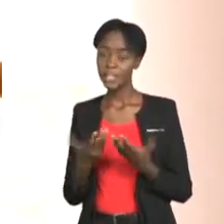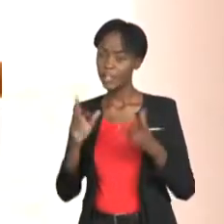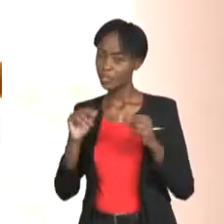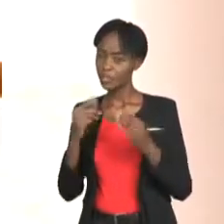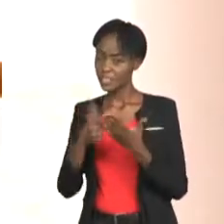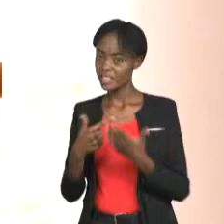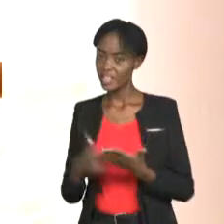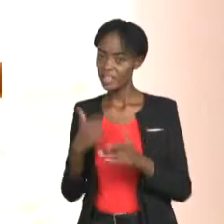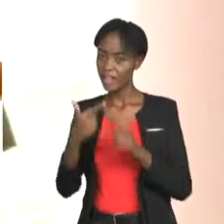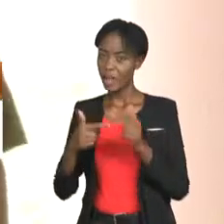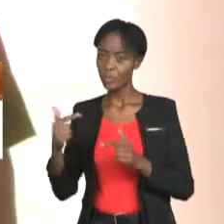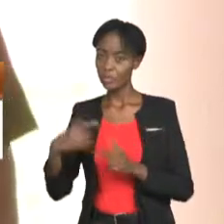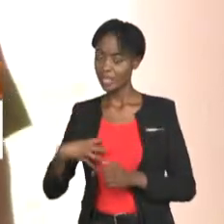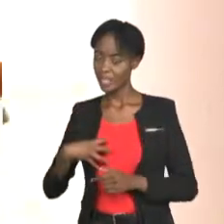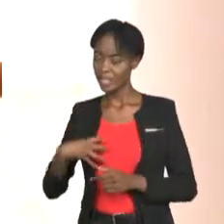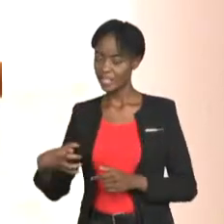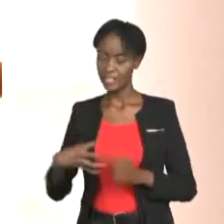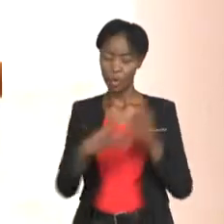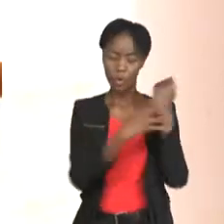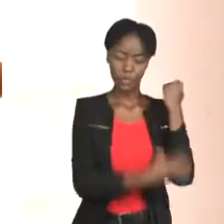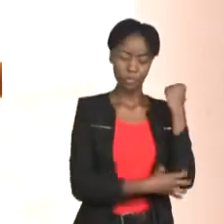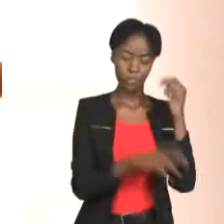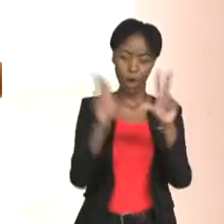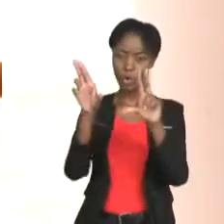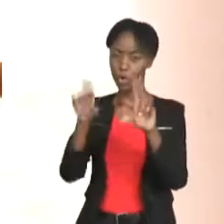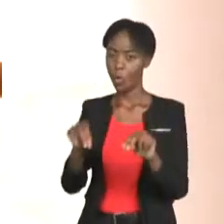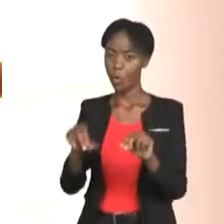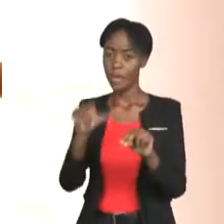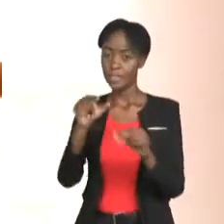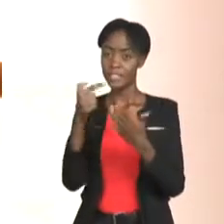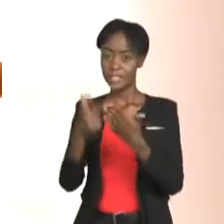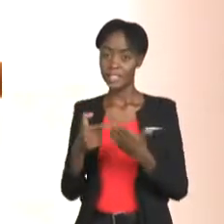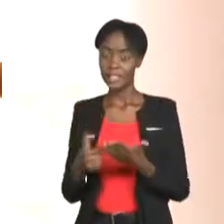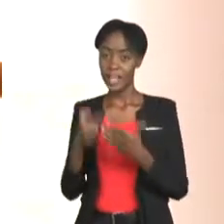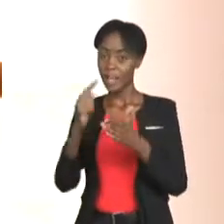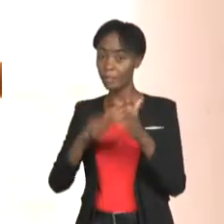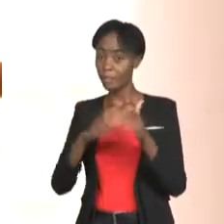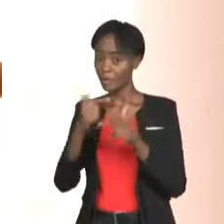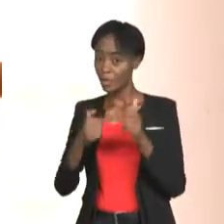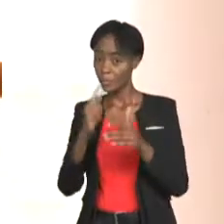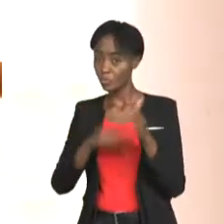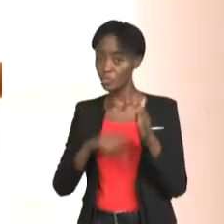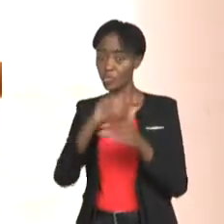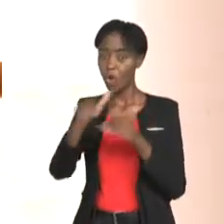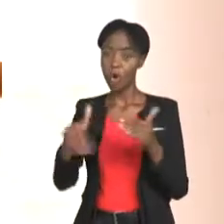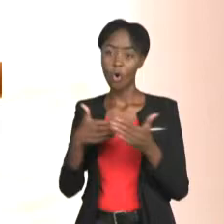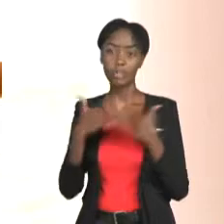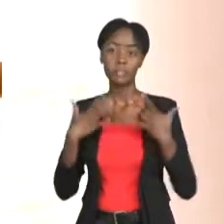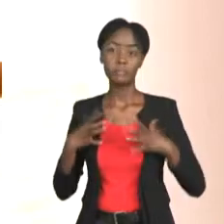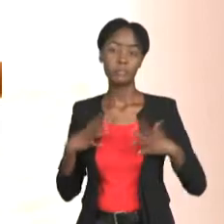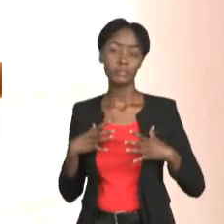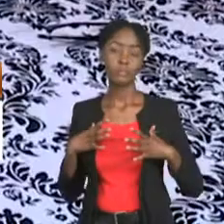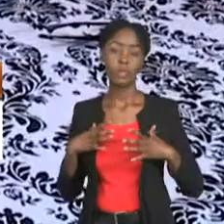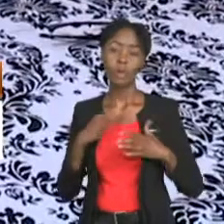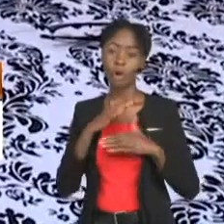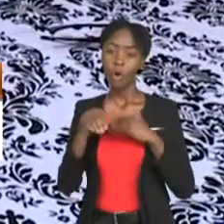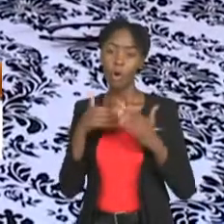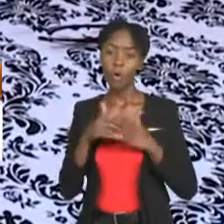discussion about the rich and the poor. It is a discussion about getting everybody on the table.